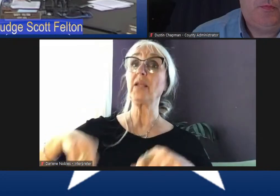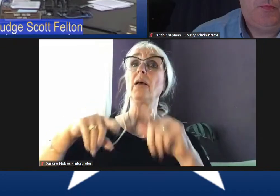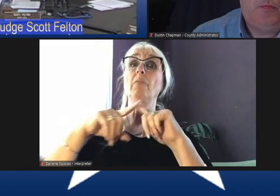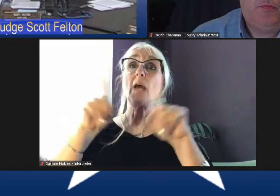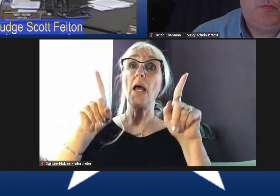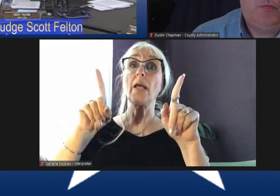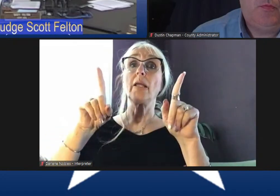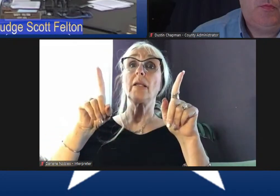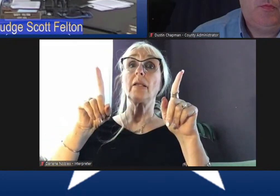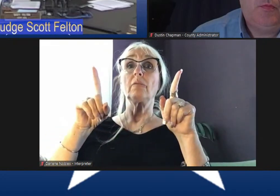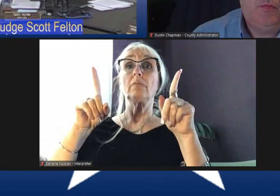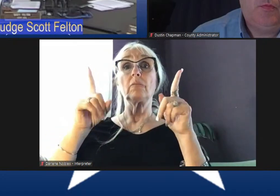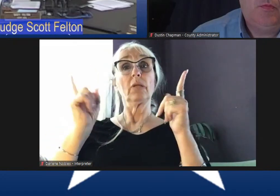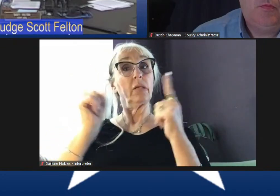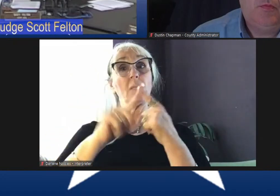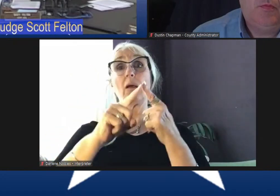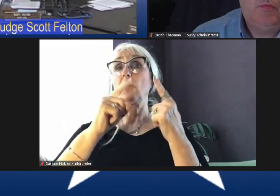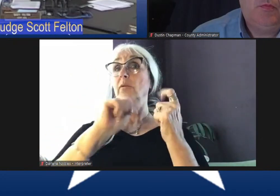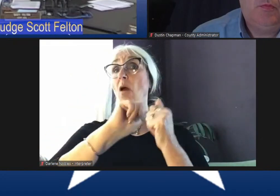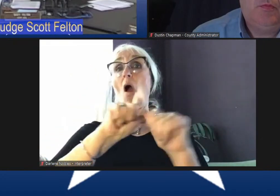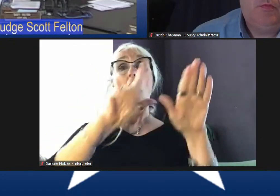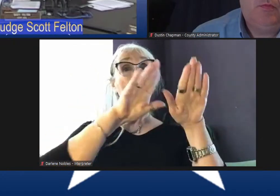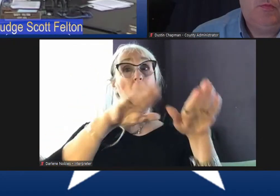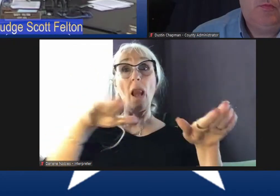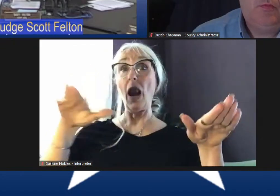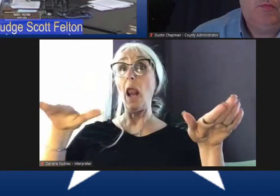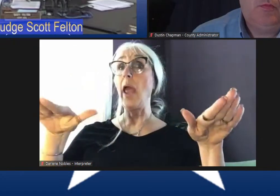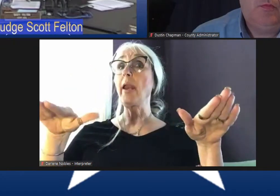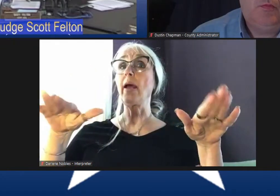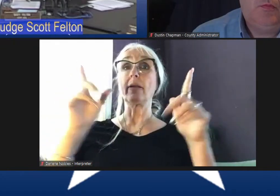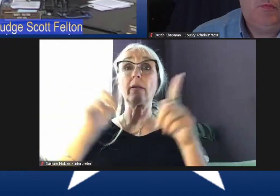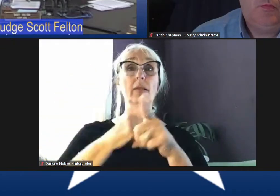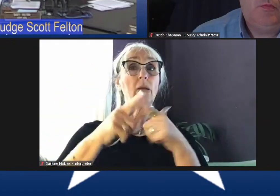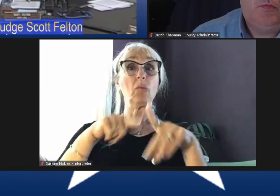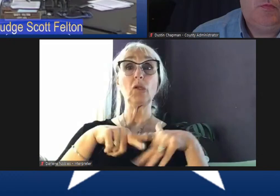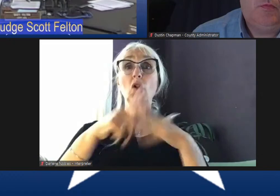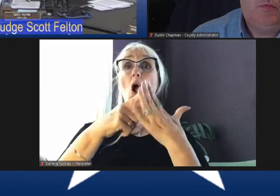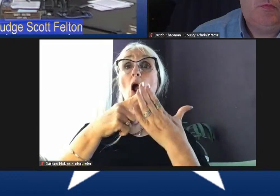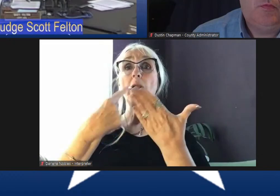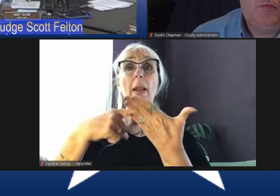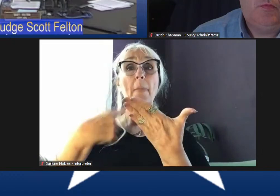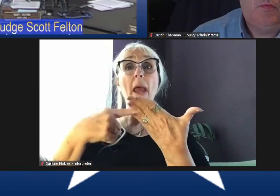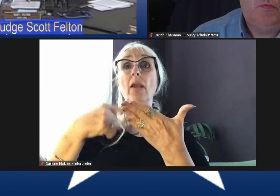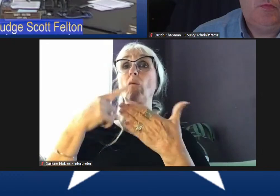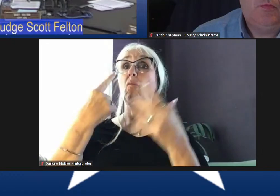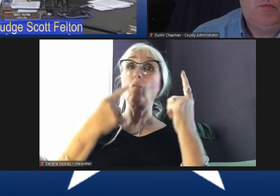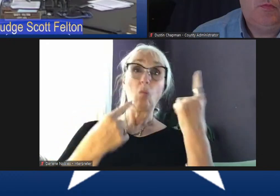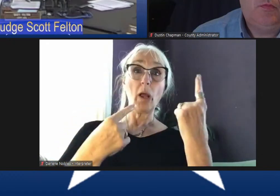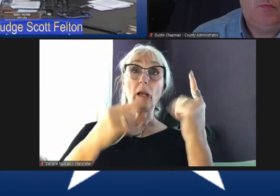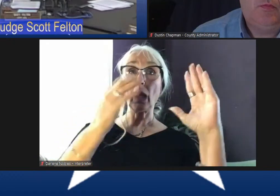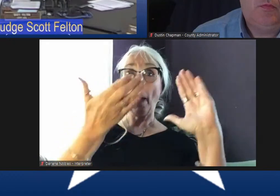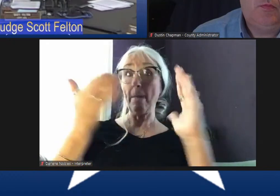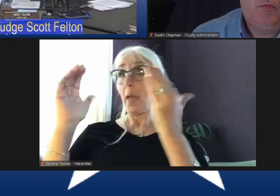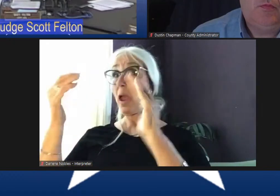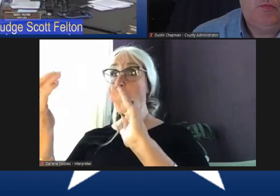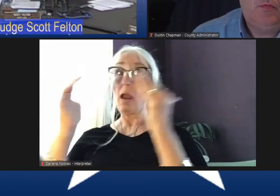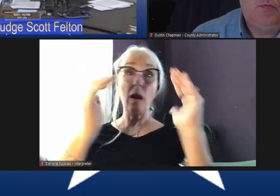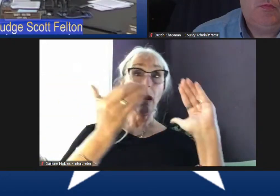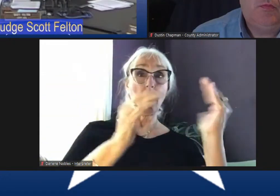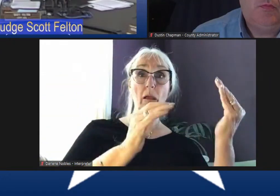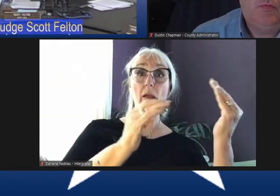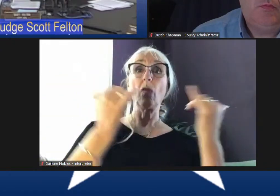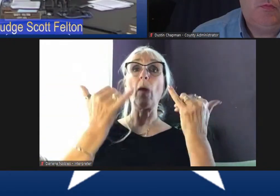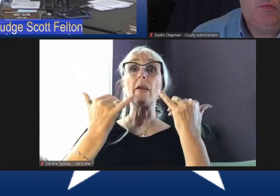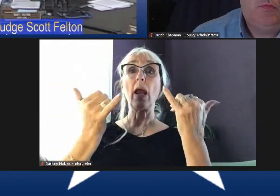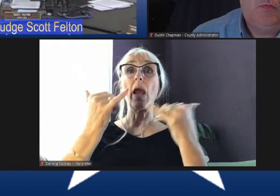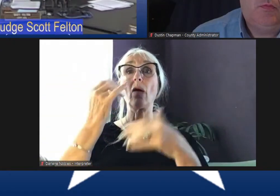know, until we get it all laid out, then we can start debating on one compared to the other. Right now, we're looking at a project,